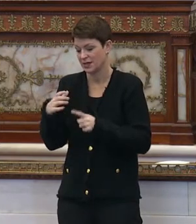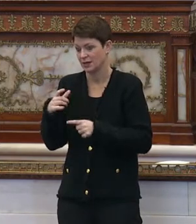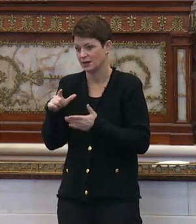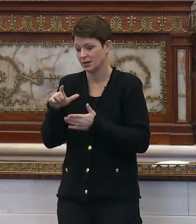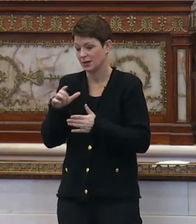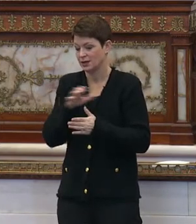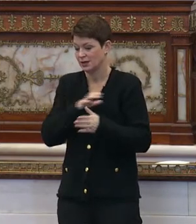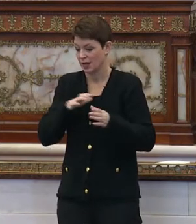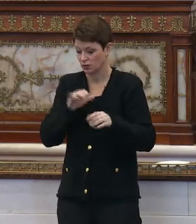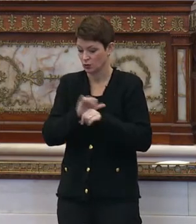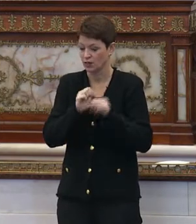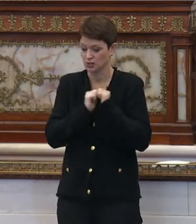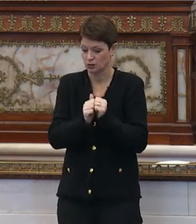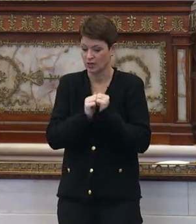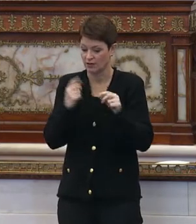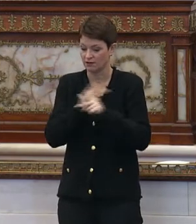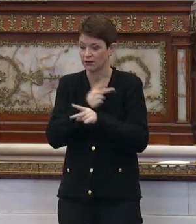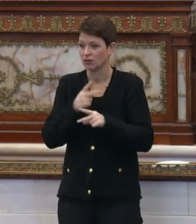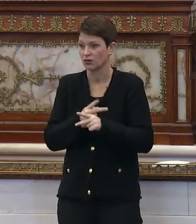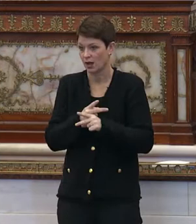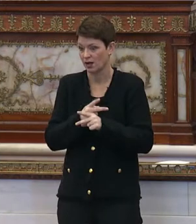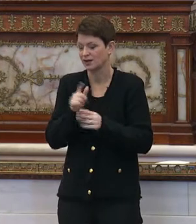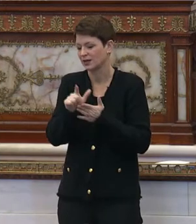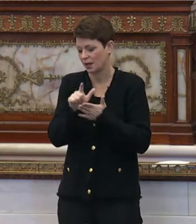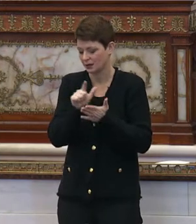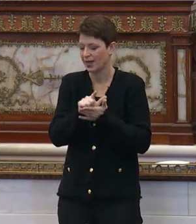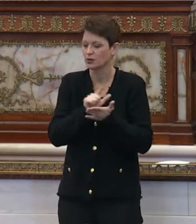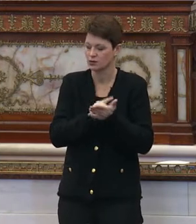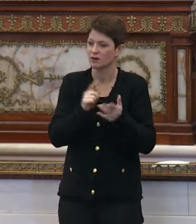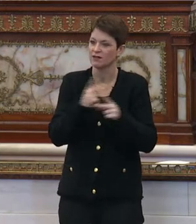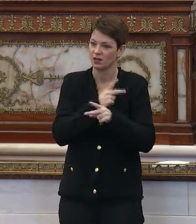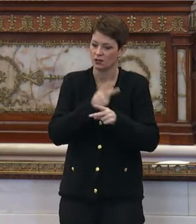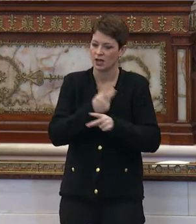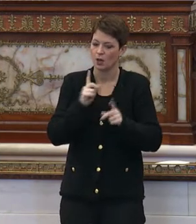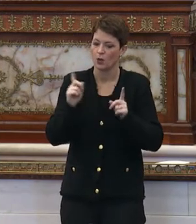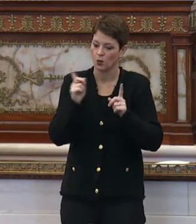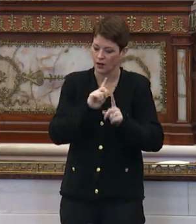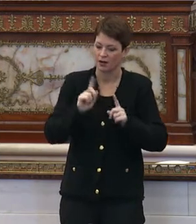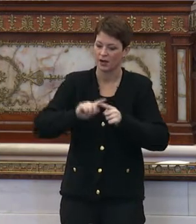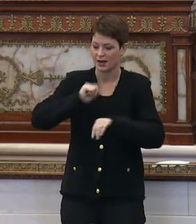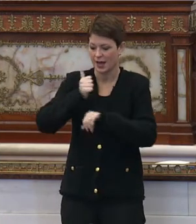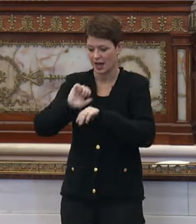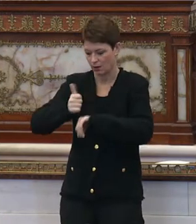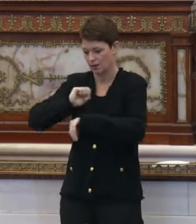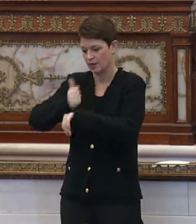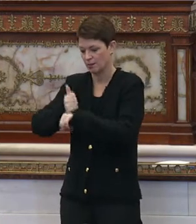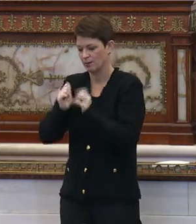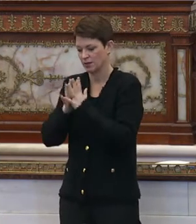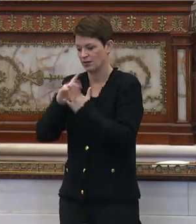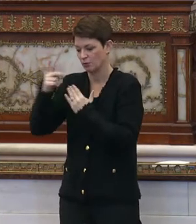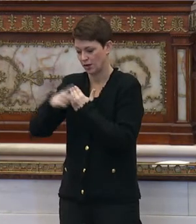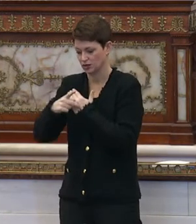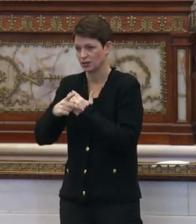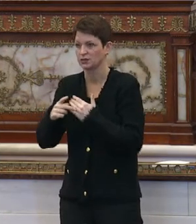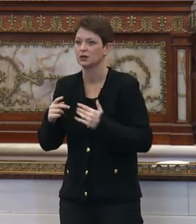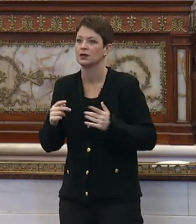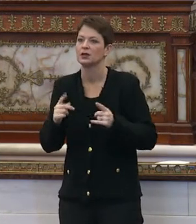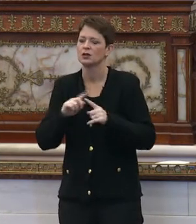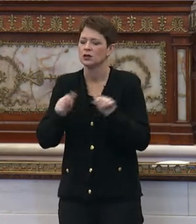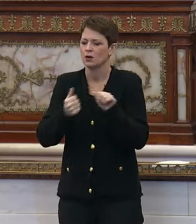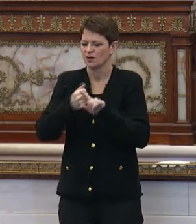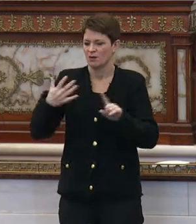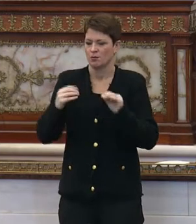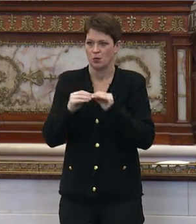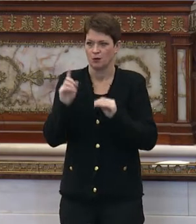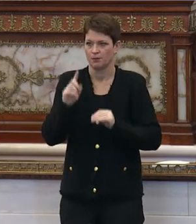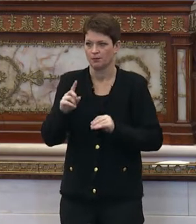kind of working together to decide the locations and when to implement the project. So just to follow up on that, so